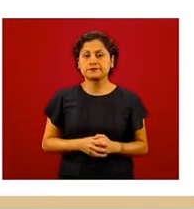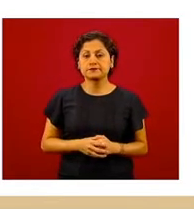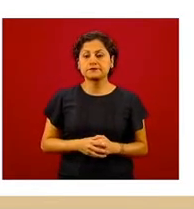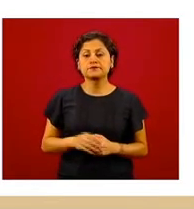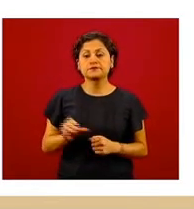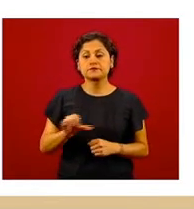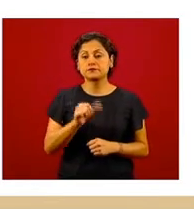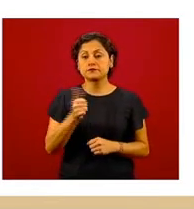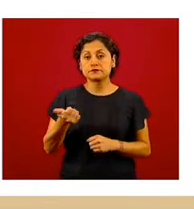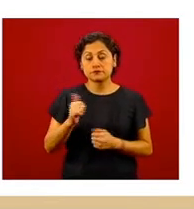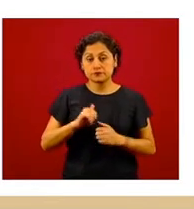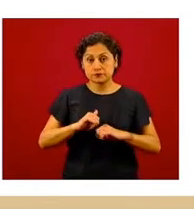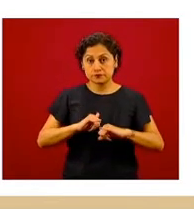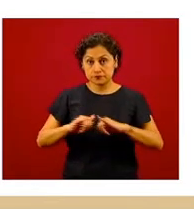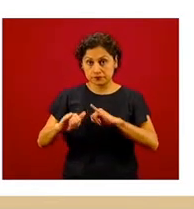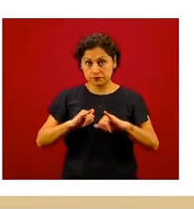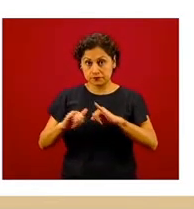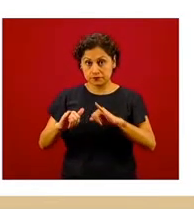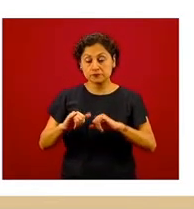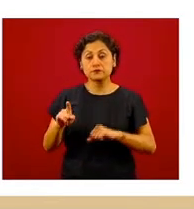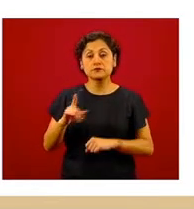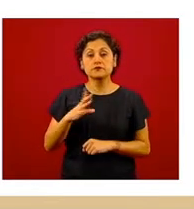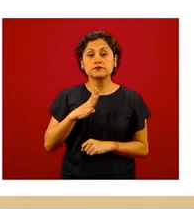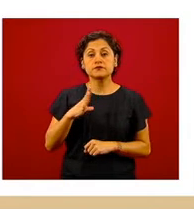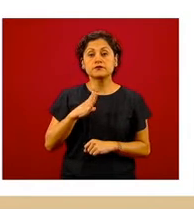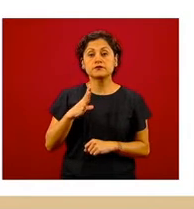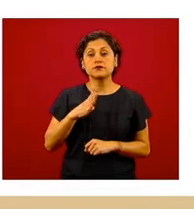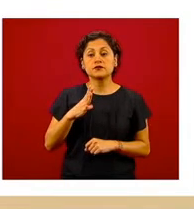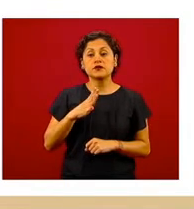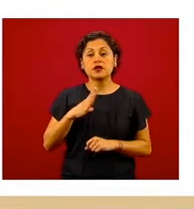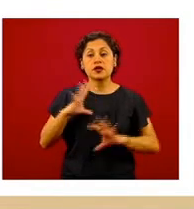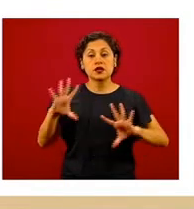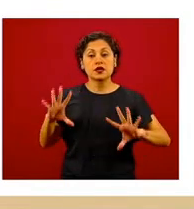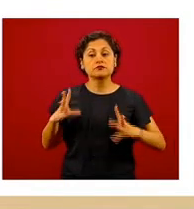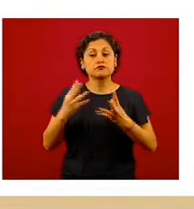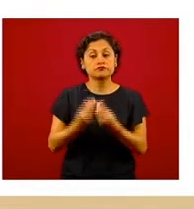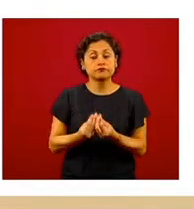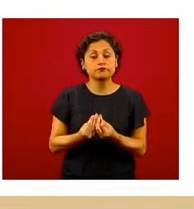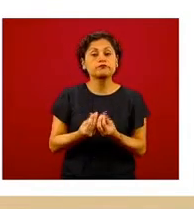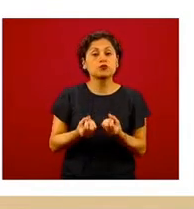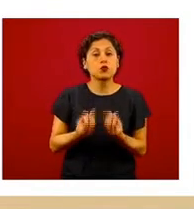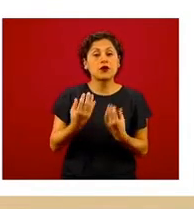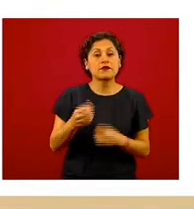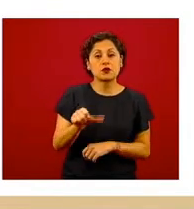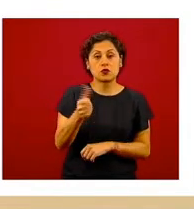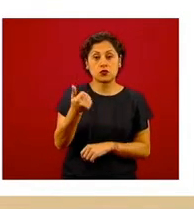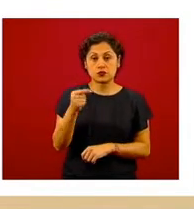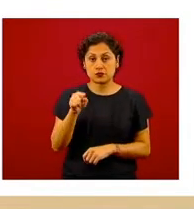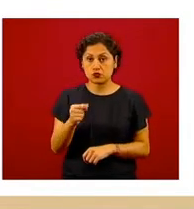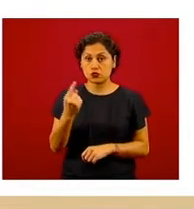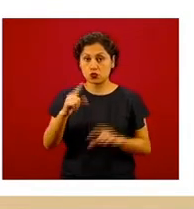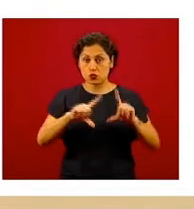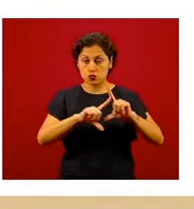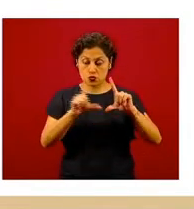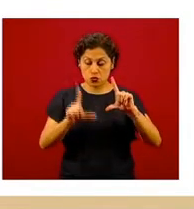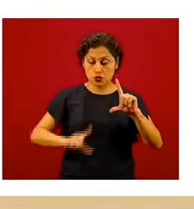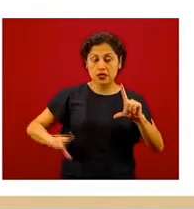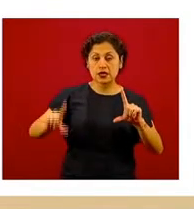The next slide shows the distribution of the cumulative incidence rate, which is 11.1